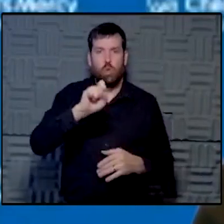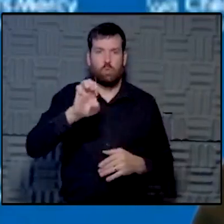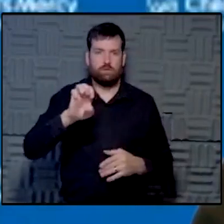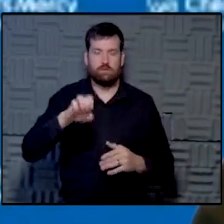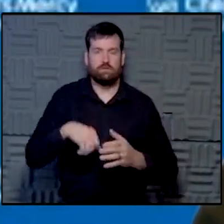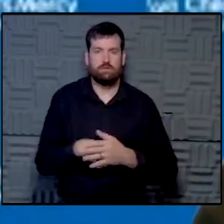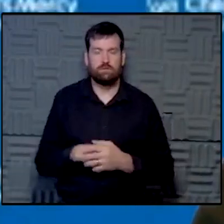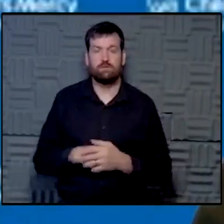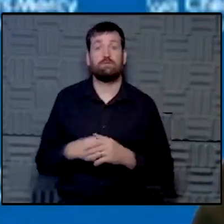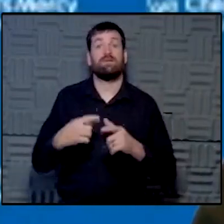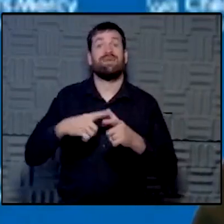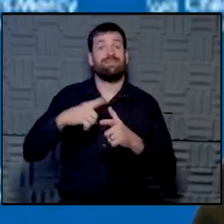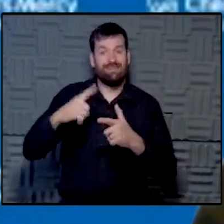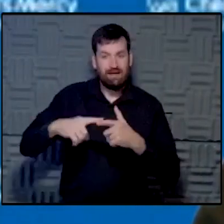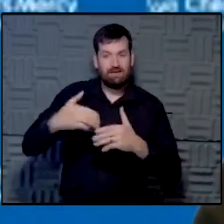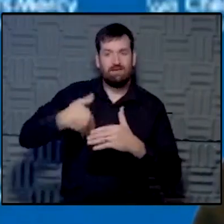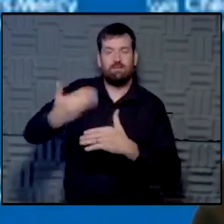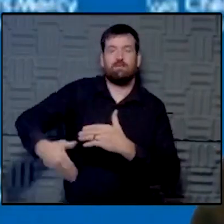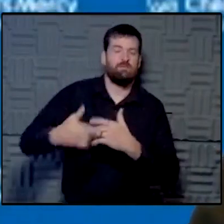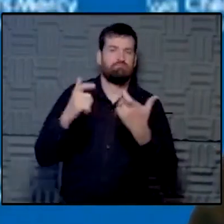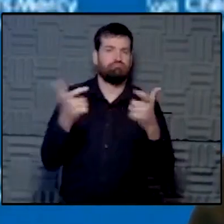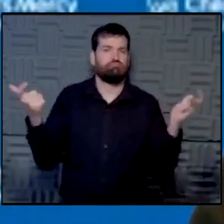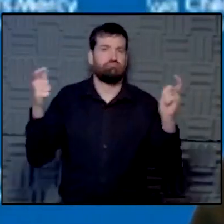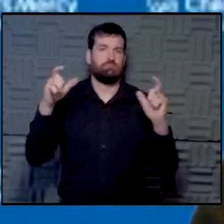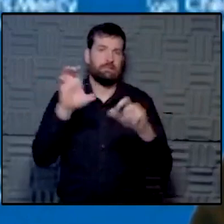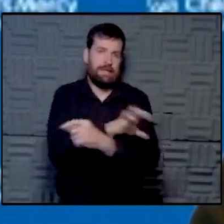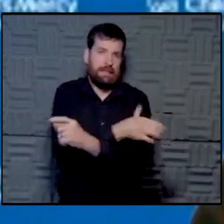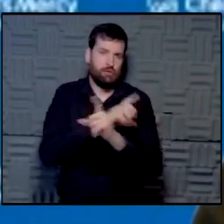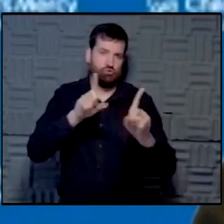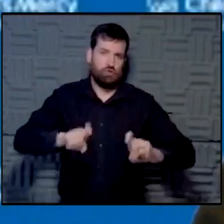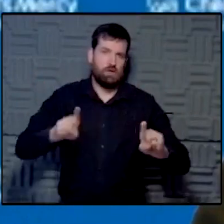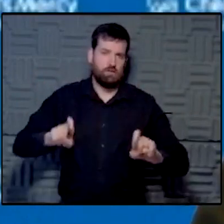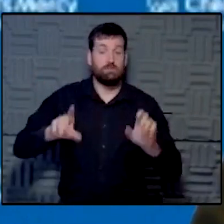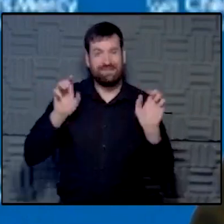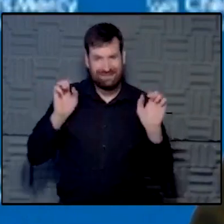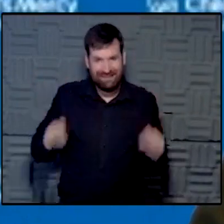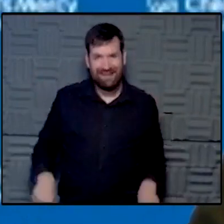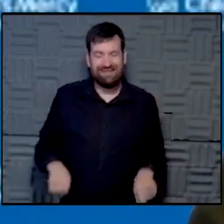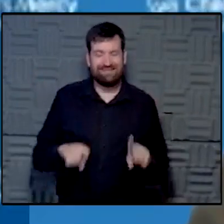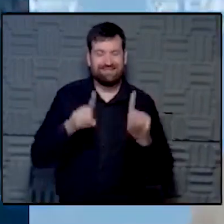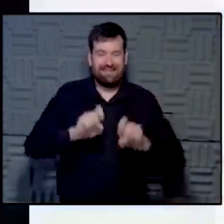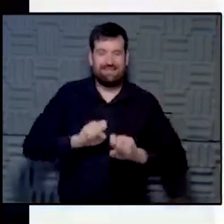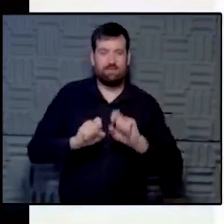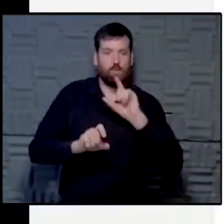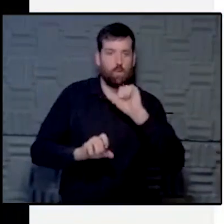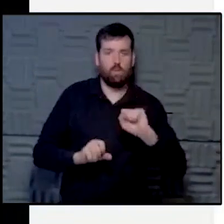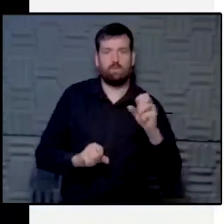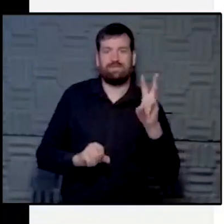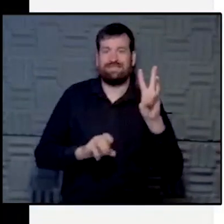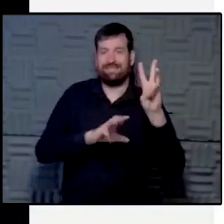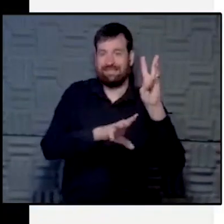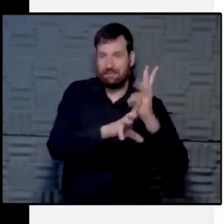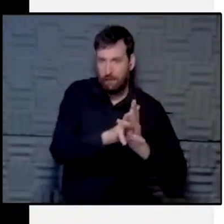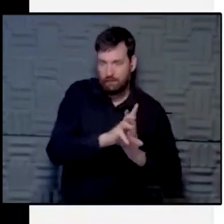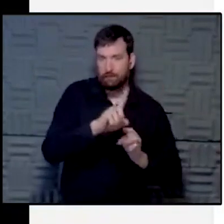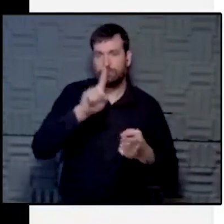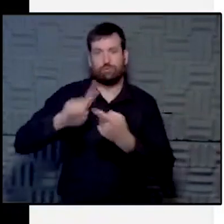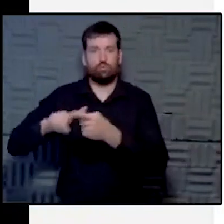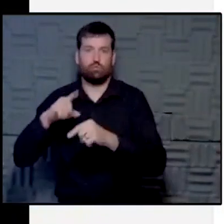on to the large clinical trials so that we can do the clinical trials from 6 months to 11. And we're in the process of that right